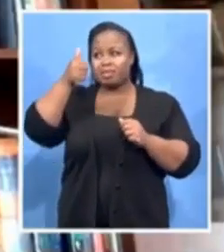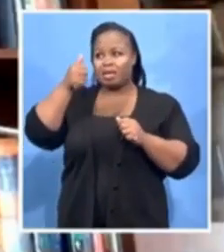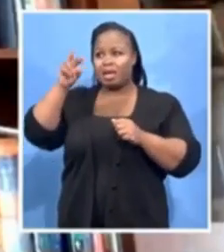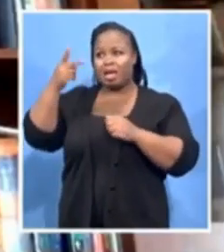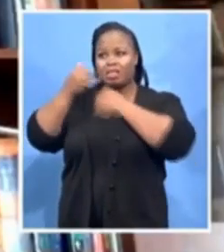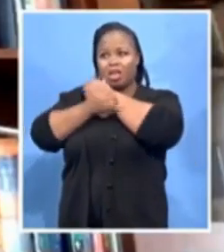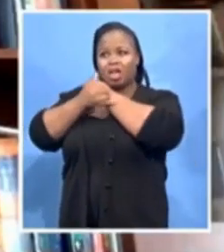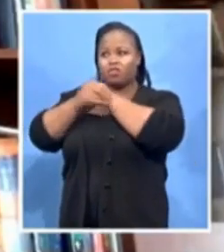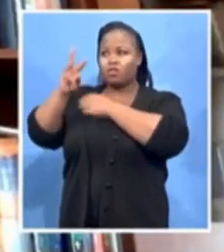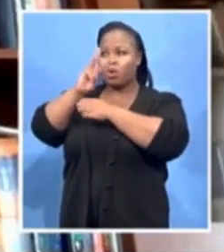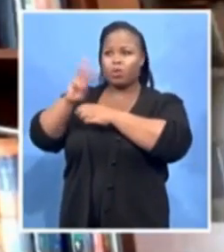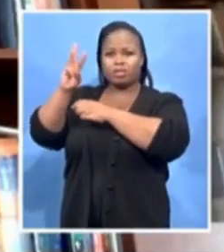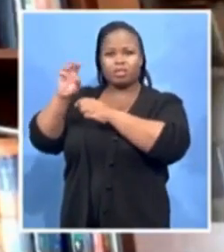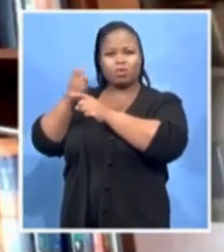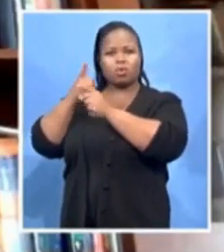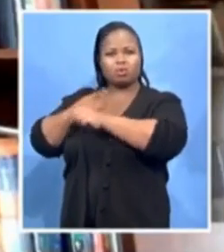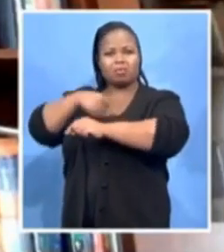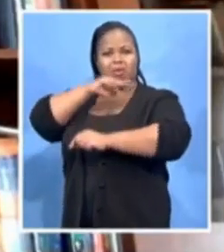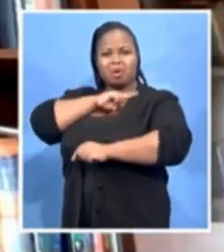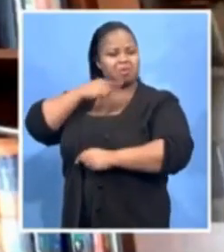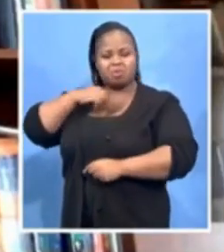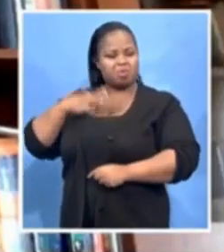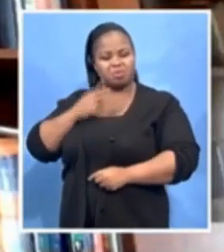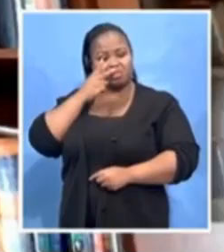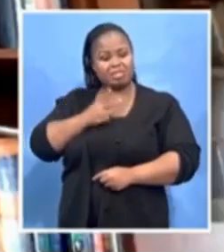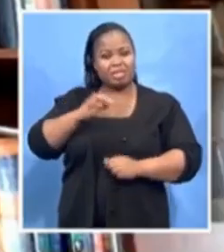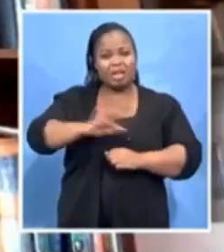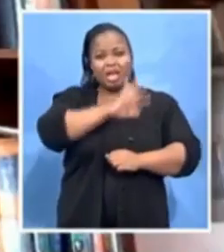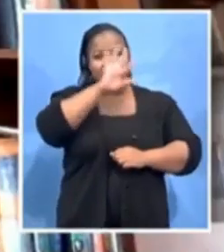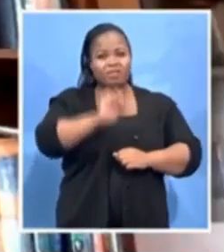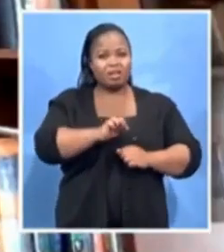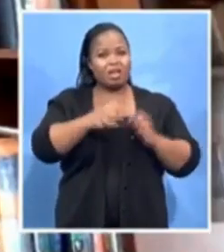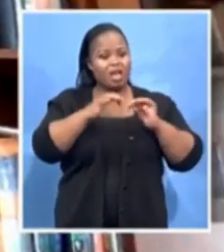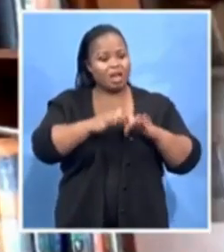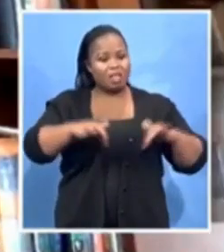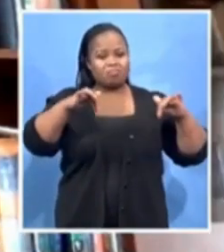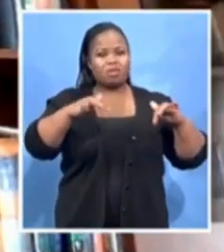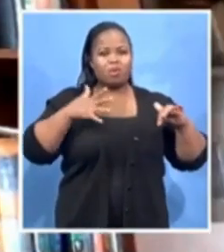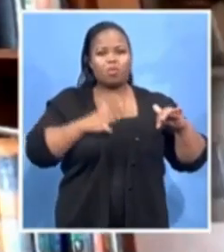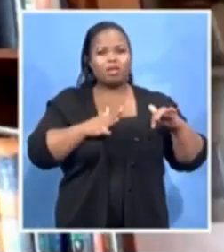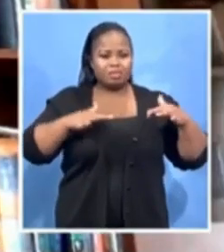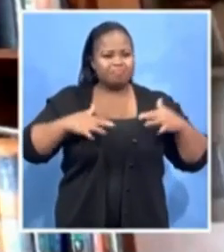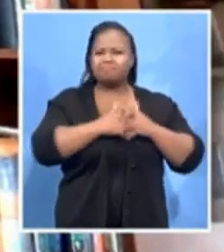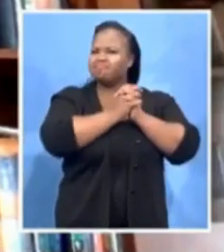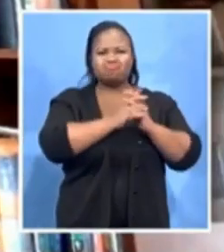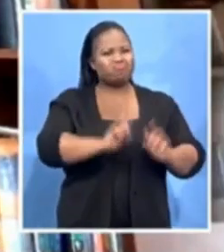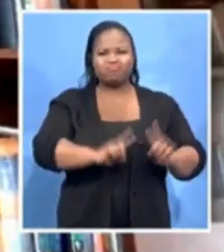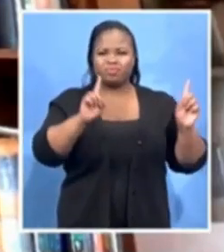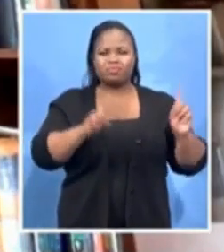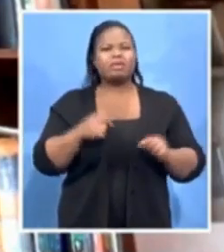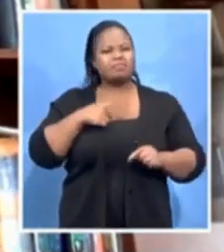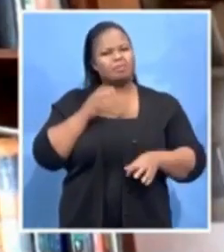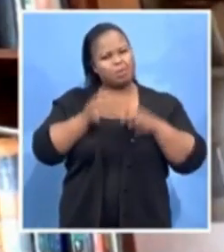to see Africa united. But allow me to backpedal a little. As we are talking about the